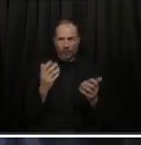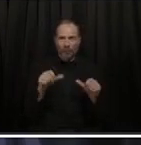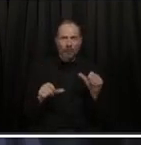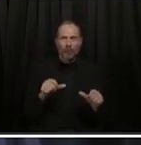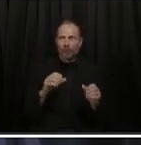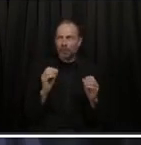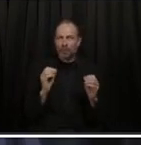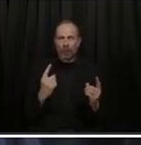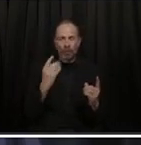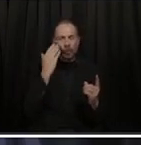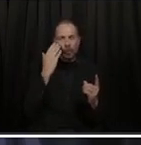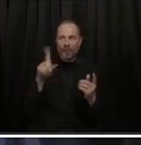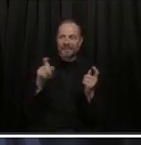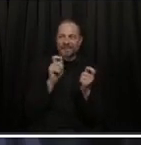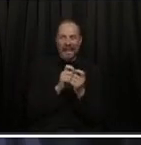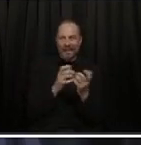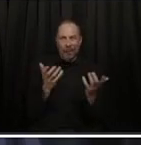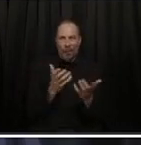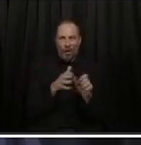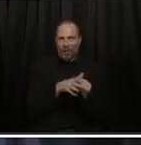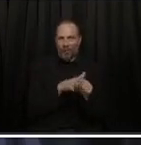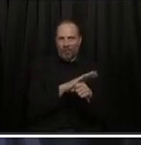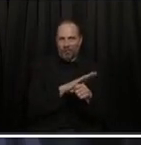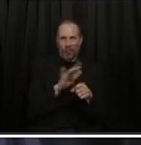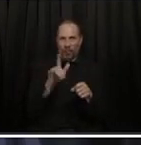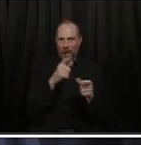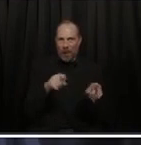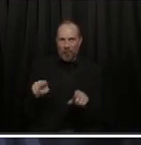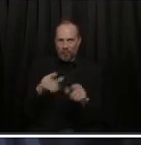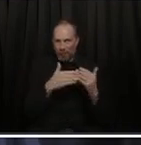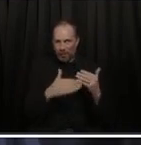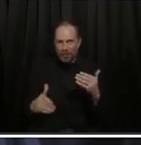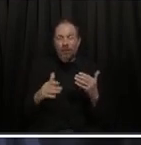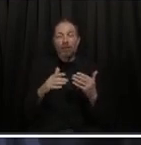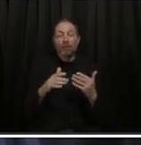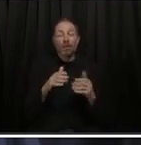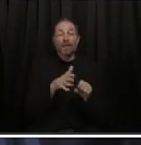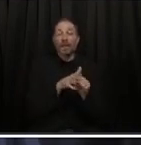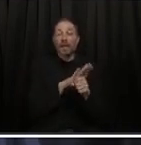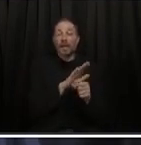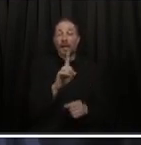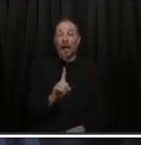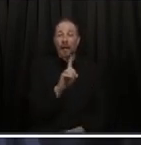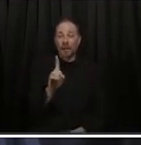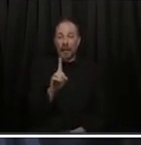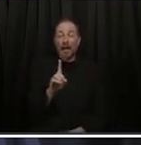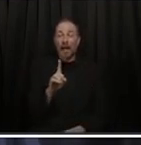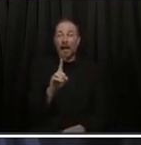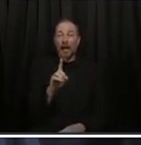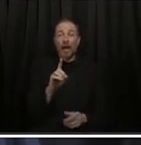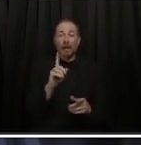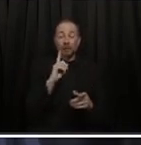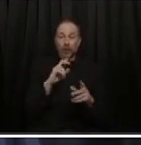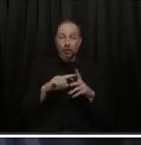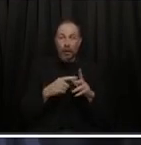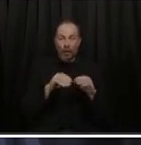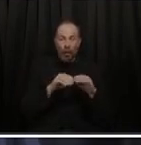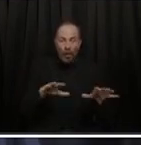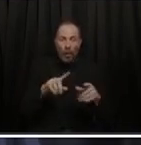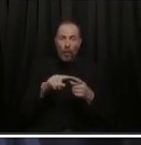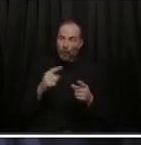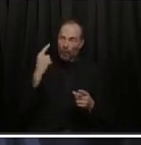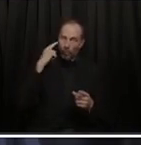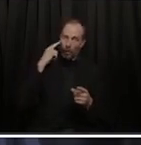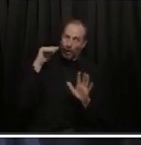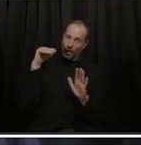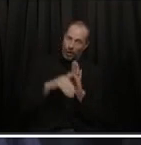bring. The Delta variant wave, just as we thought we had turned the tide in Colorado, and now